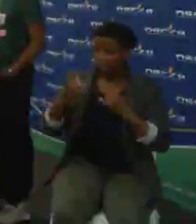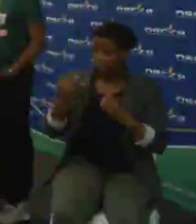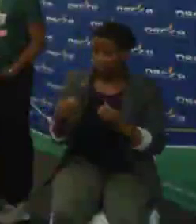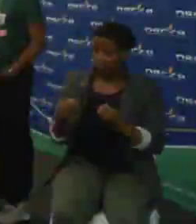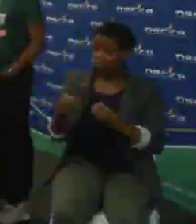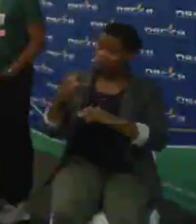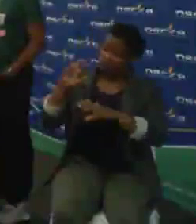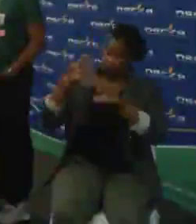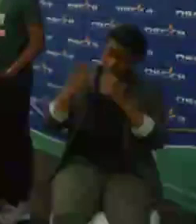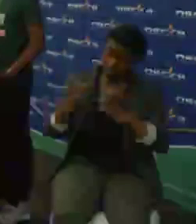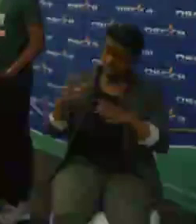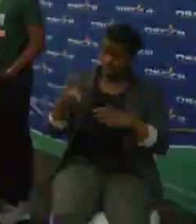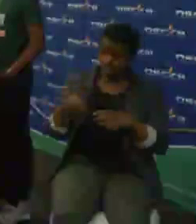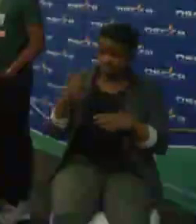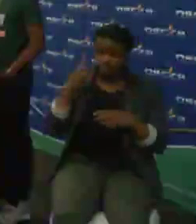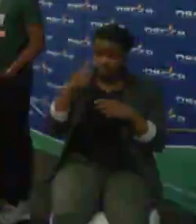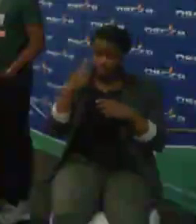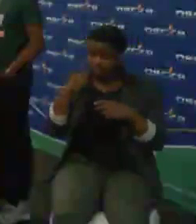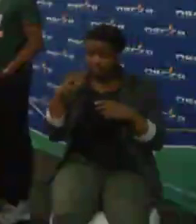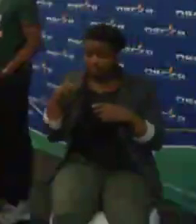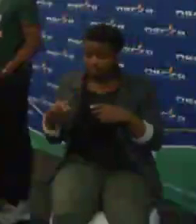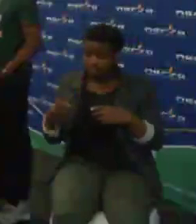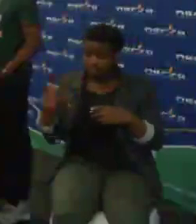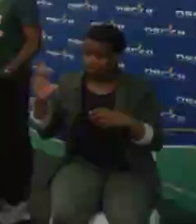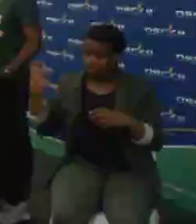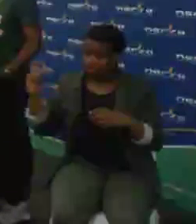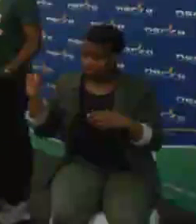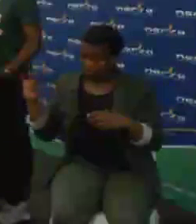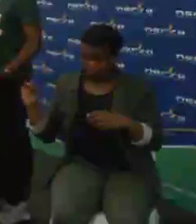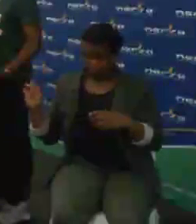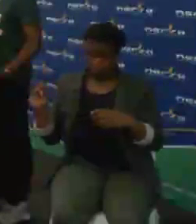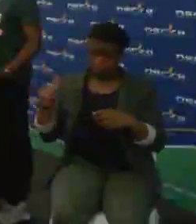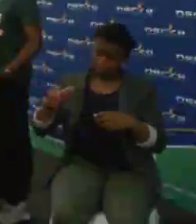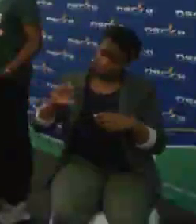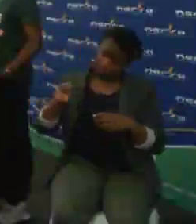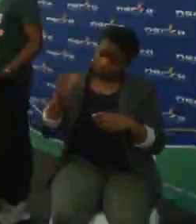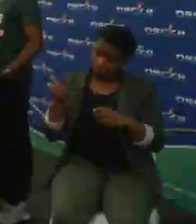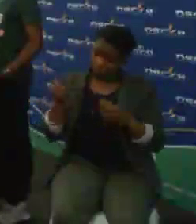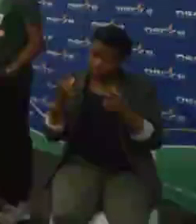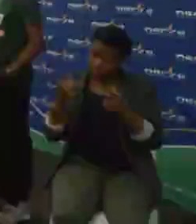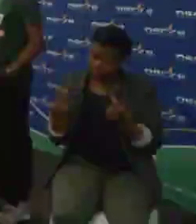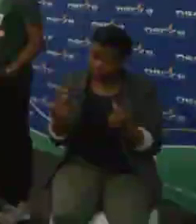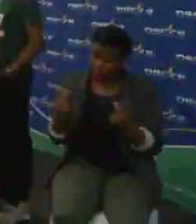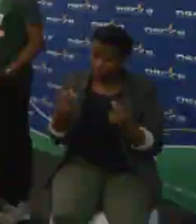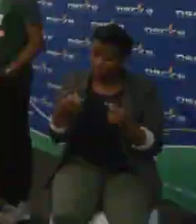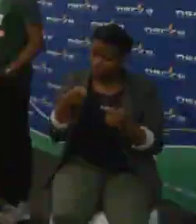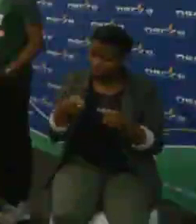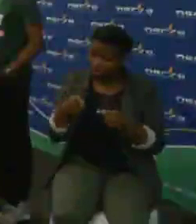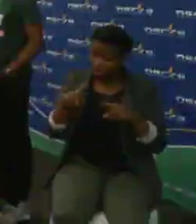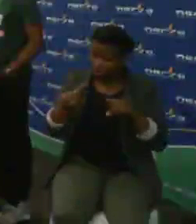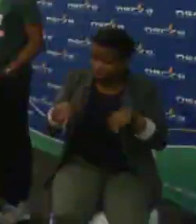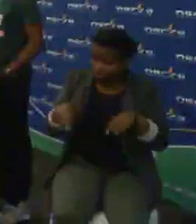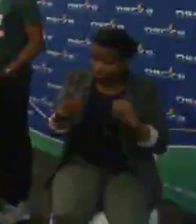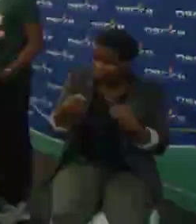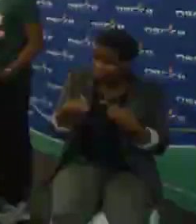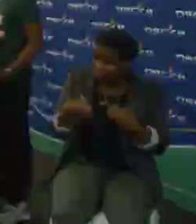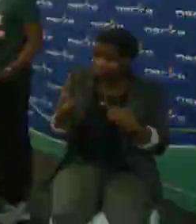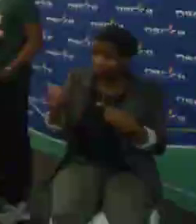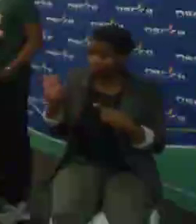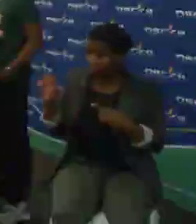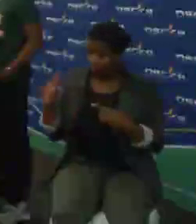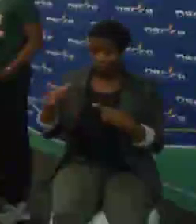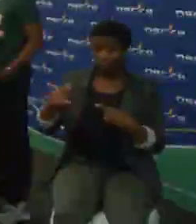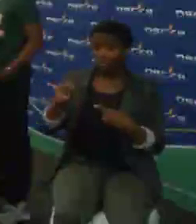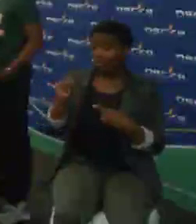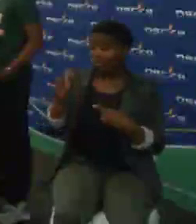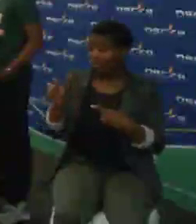Obviously, I think here it's really about what Nersa has been doing. I think Nersa has not necessarily done its part in